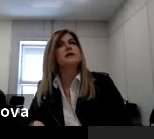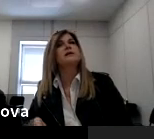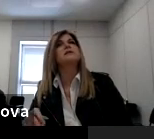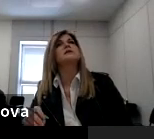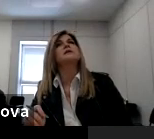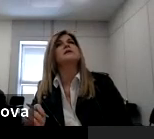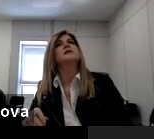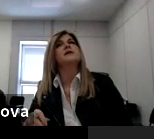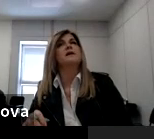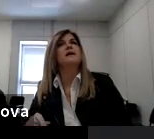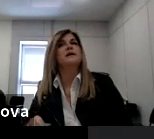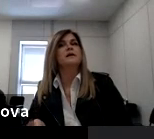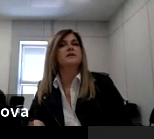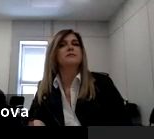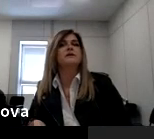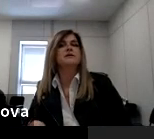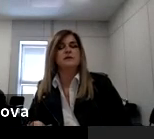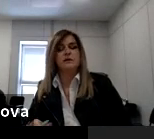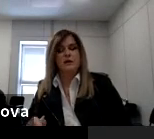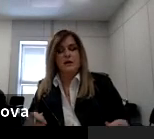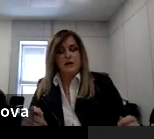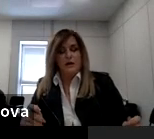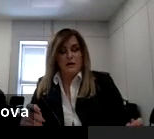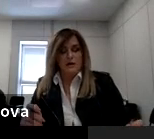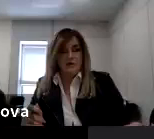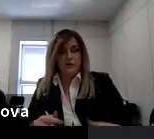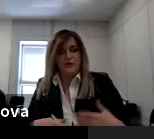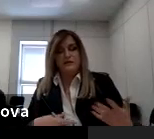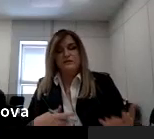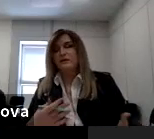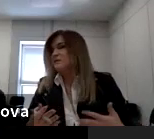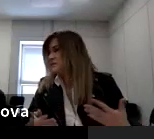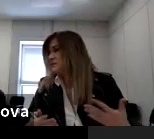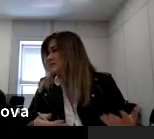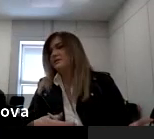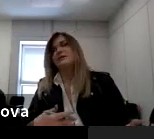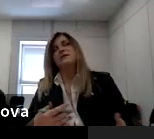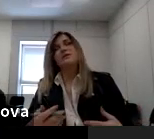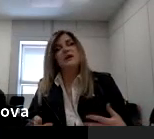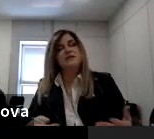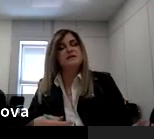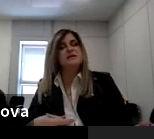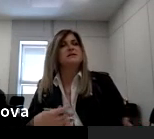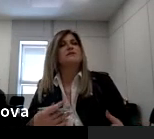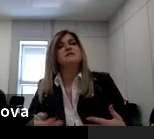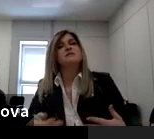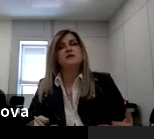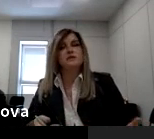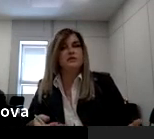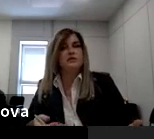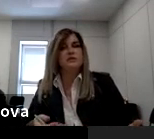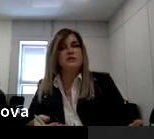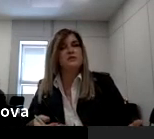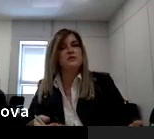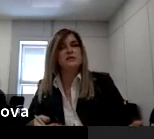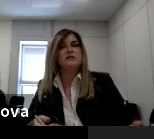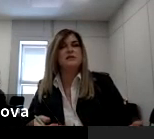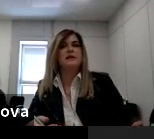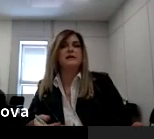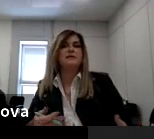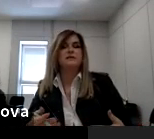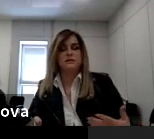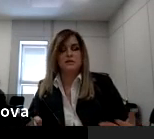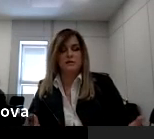years old, and they are implementing, you know, advanced new ideas, advanced technologies to be used